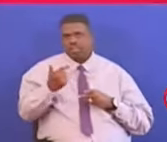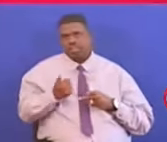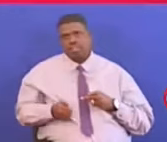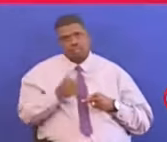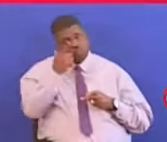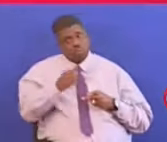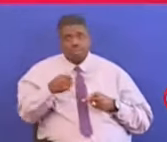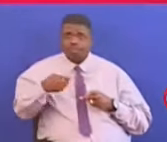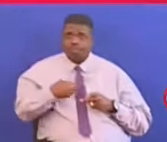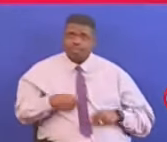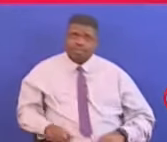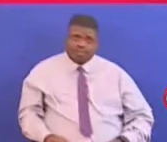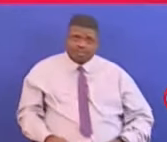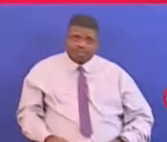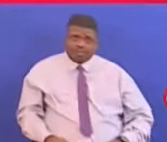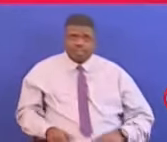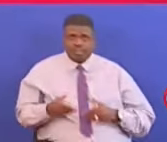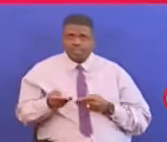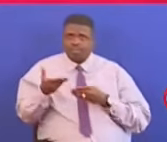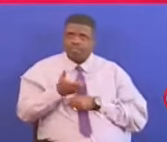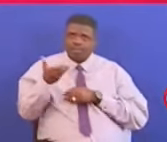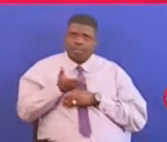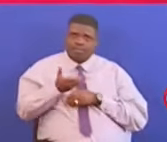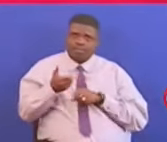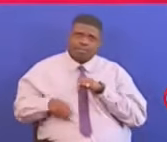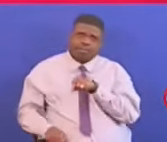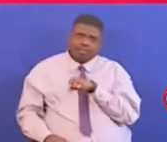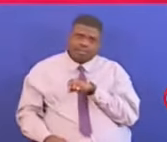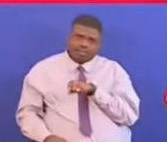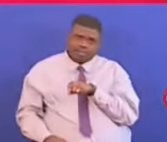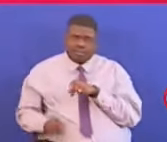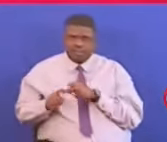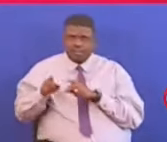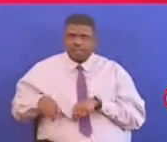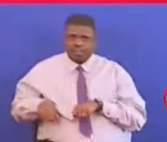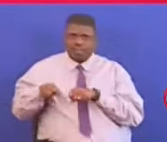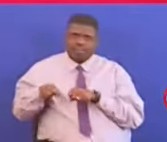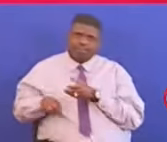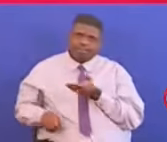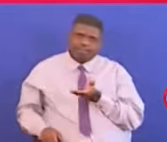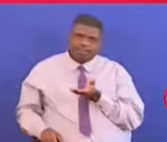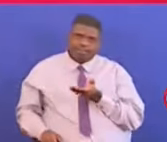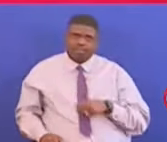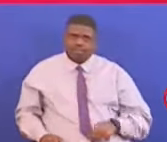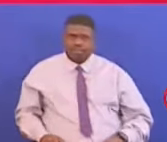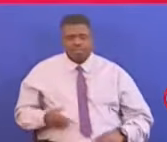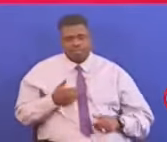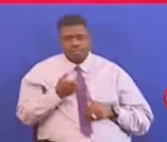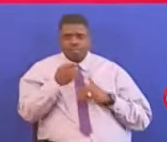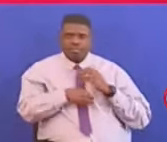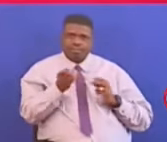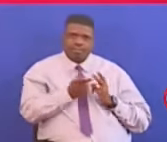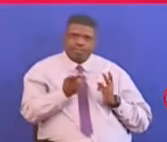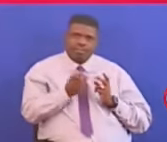I have a wide and extensive experience as far as governance, leadership, and management is concerned. I've been engaged also